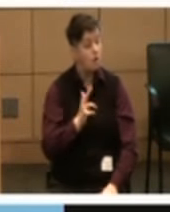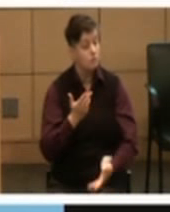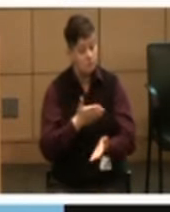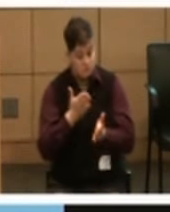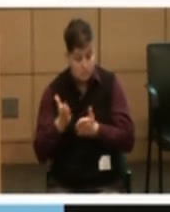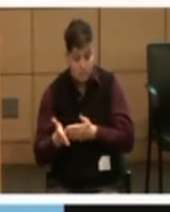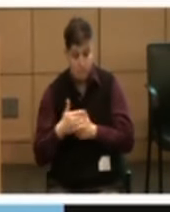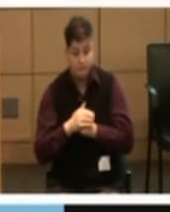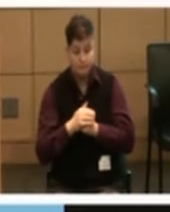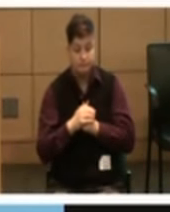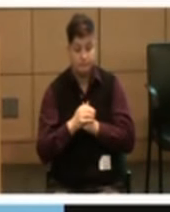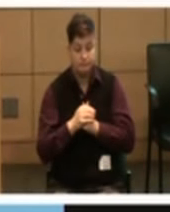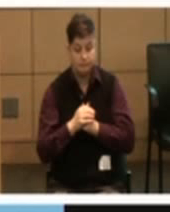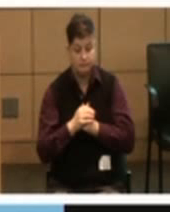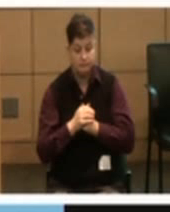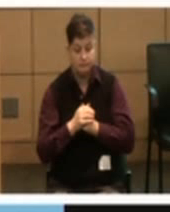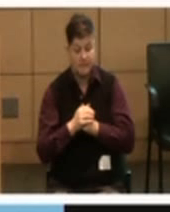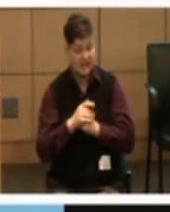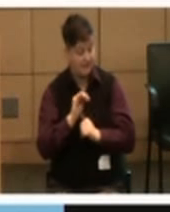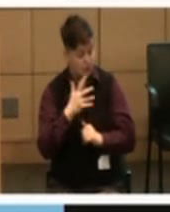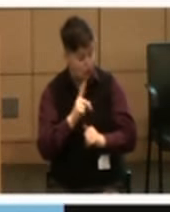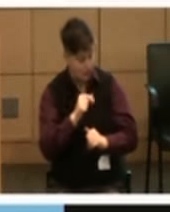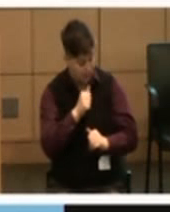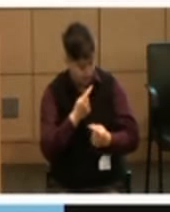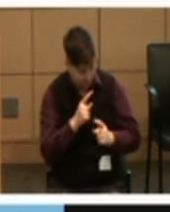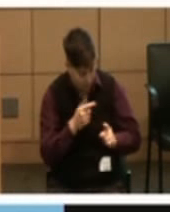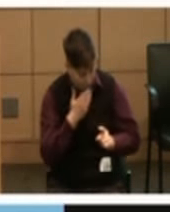listening situations that the child's not performing well in.